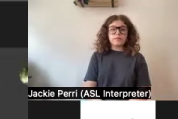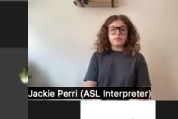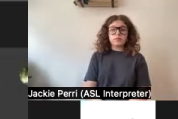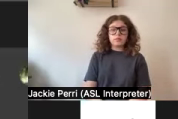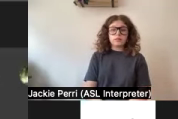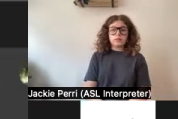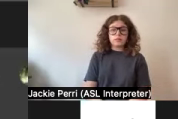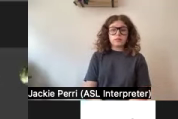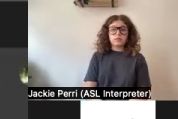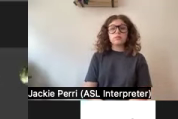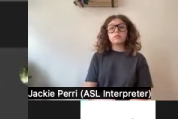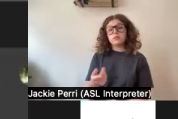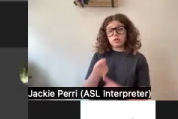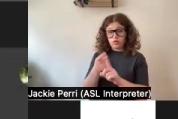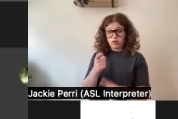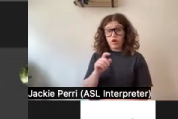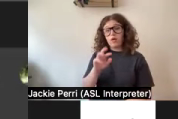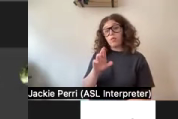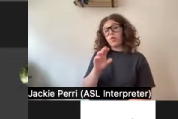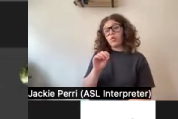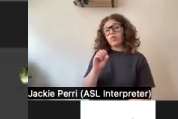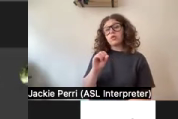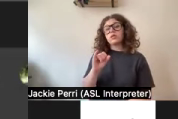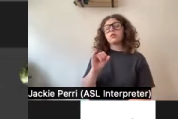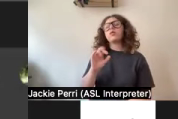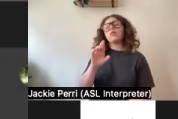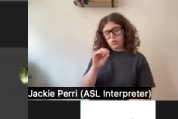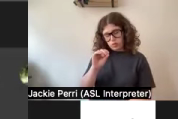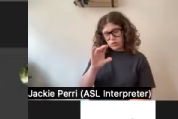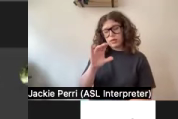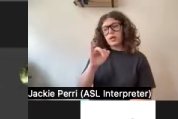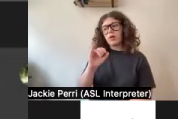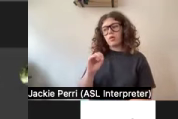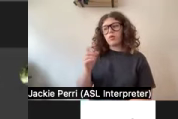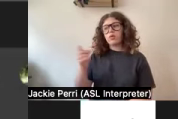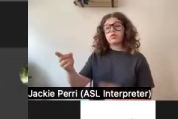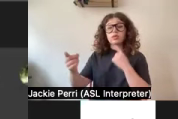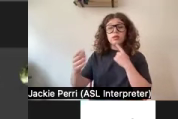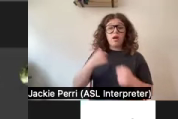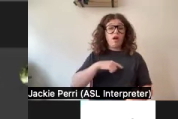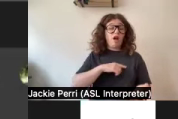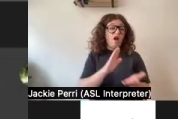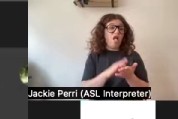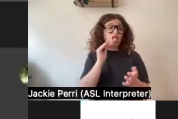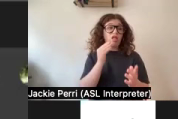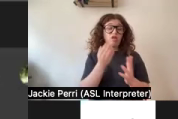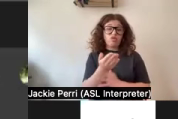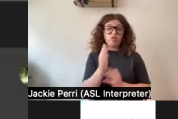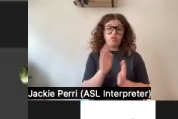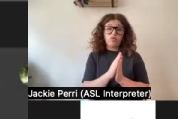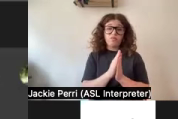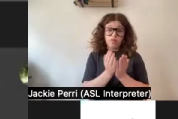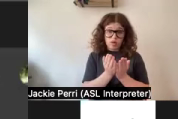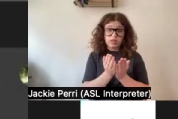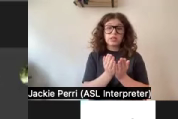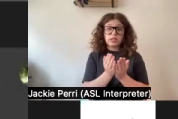Dice Rocío, Rocio yo says, aprendí en los I libros que learned nos through daban en la books escuela, that pero were given to us